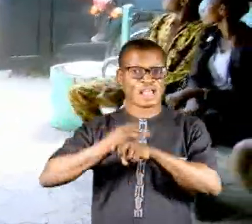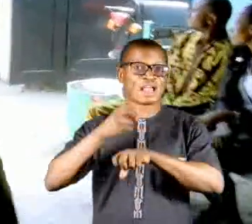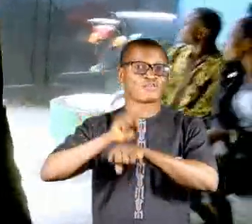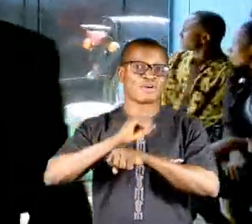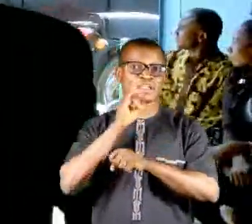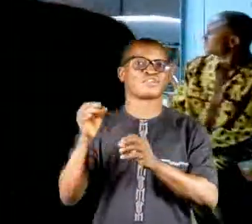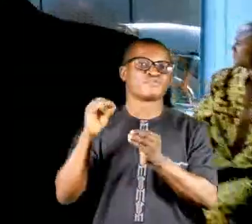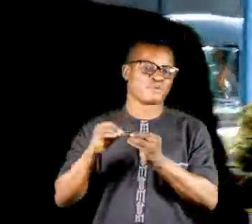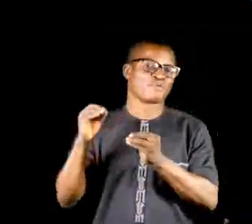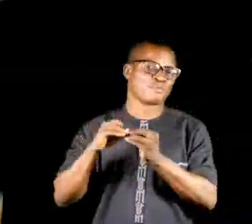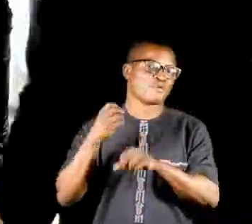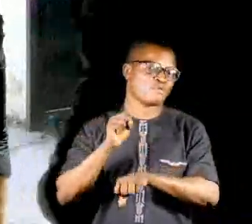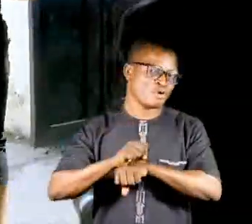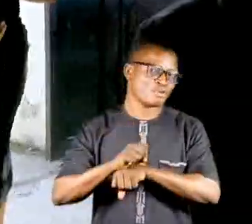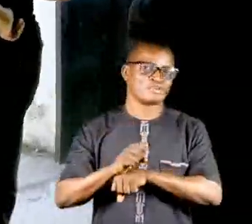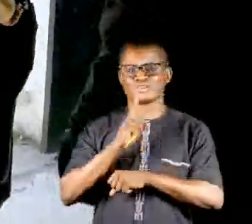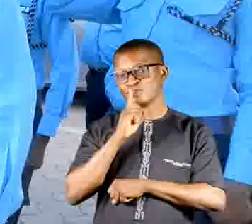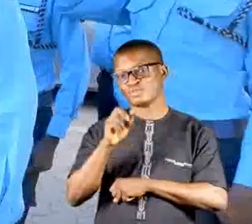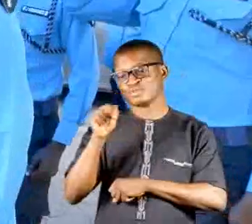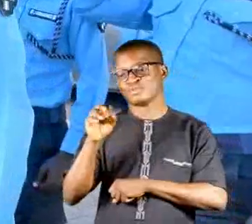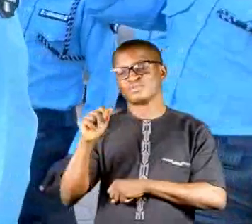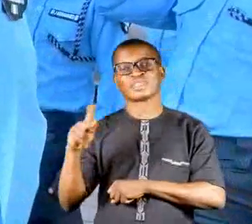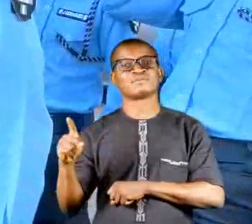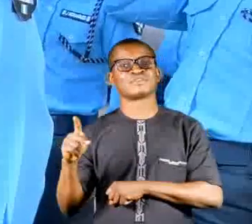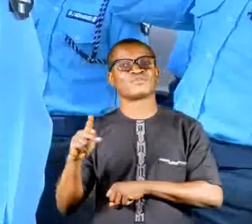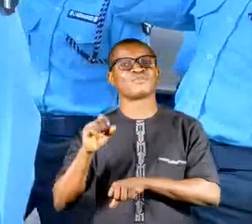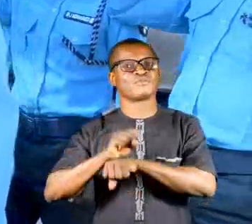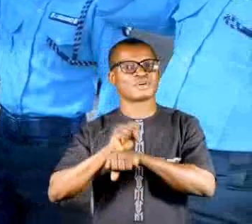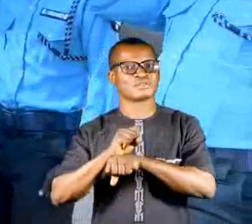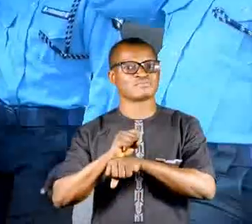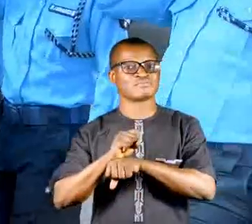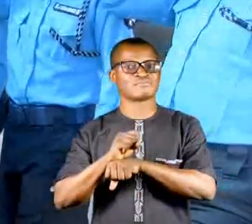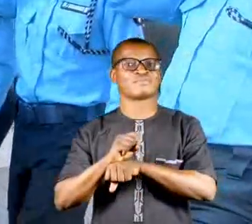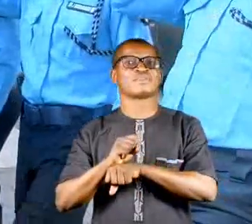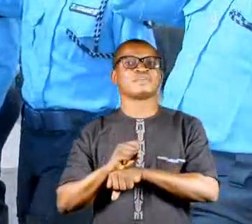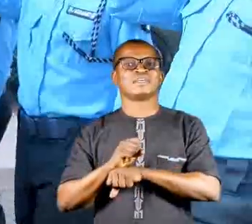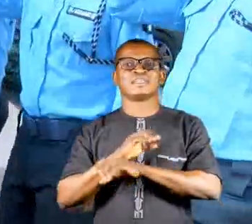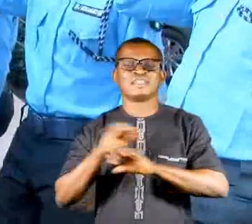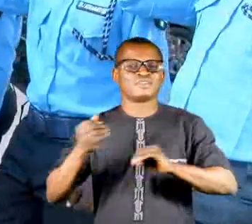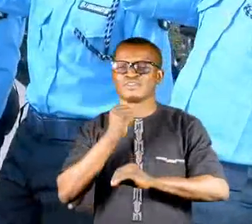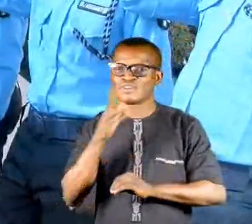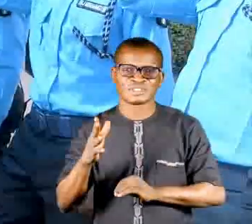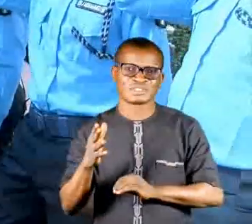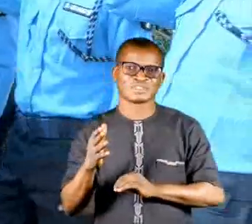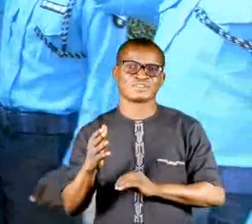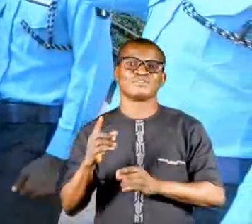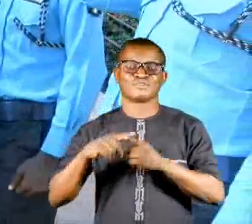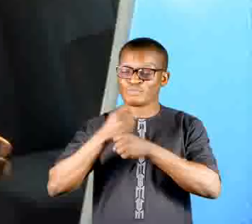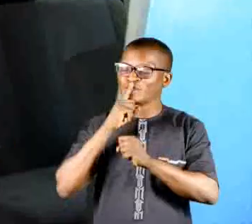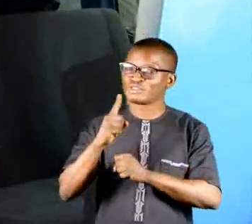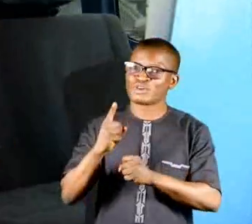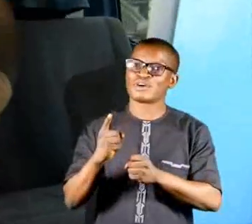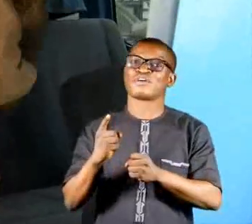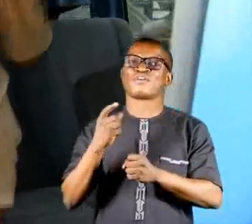work is more work. Indeed, NAPTIP is not relenting. the agency is leaving no stone unturned